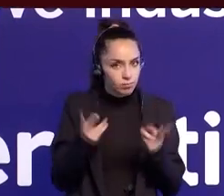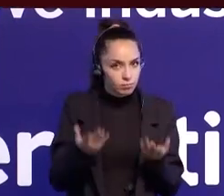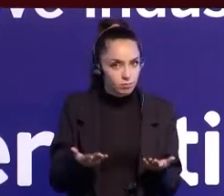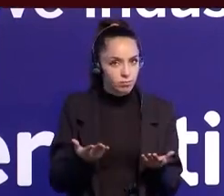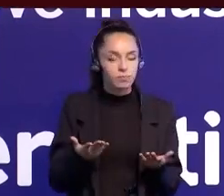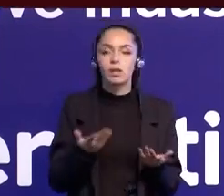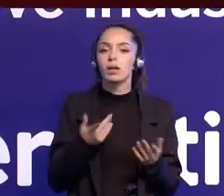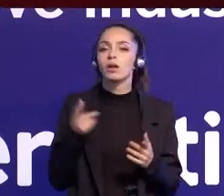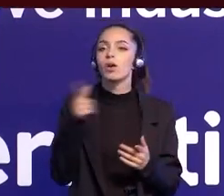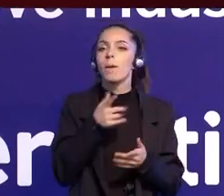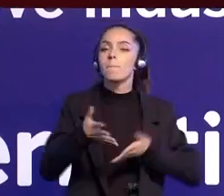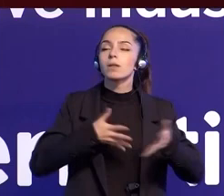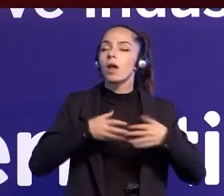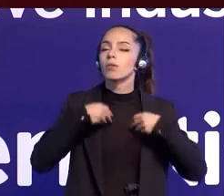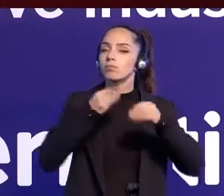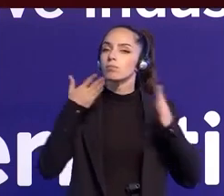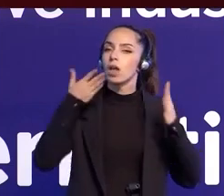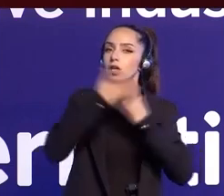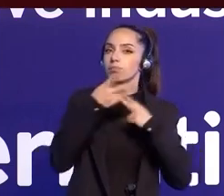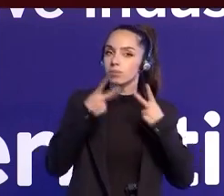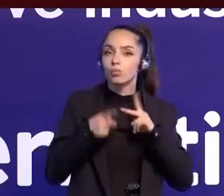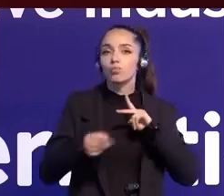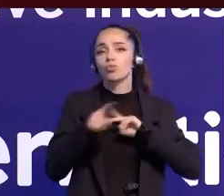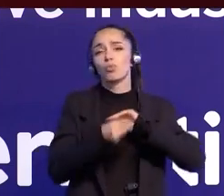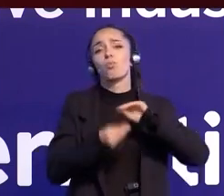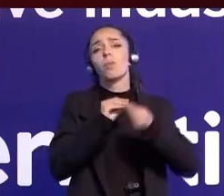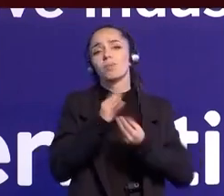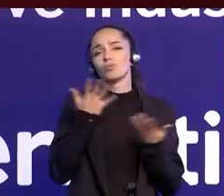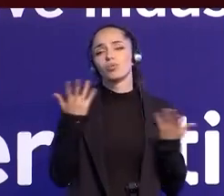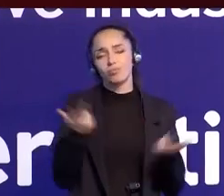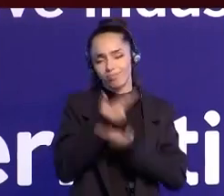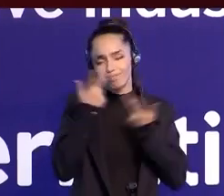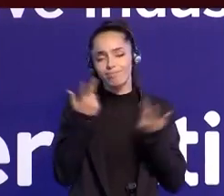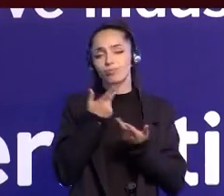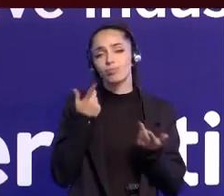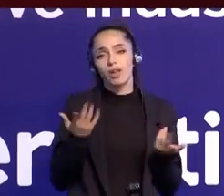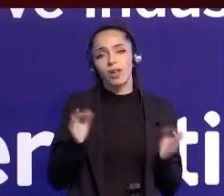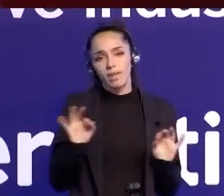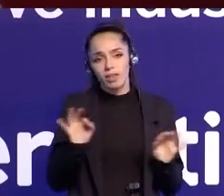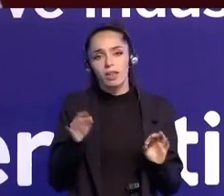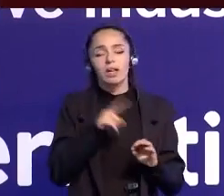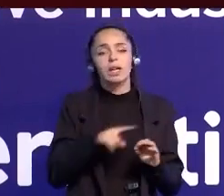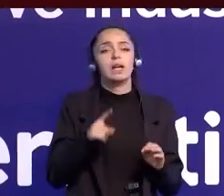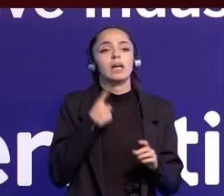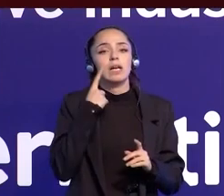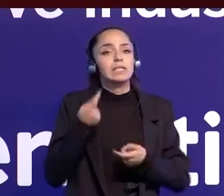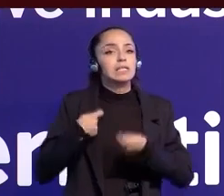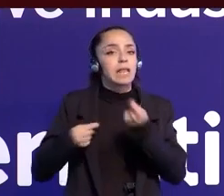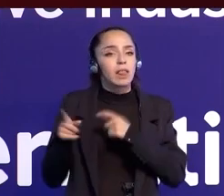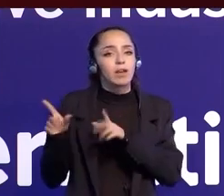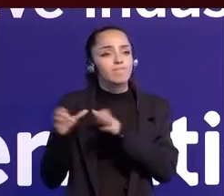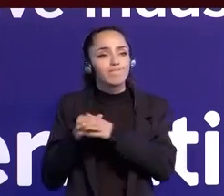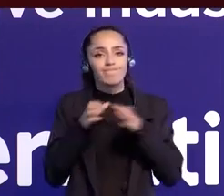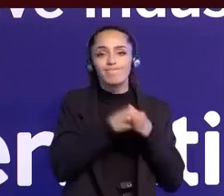instruments that would be tied to particular key performance indicators. So we have a